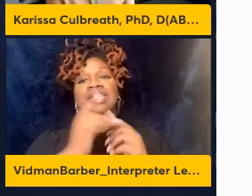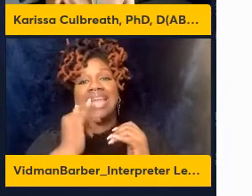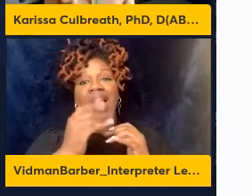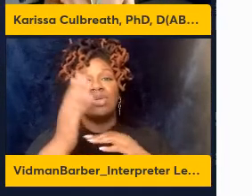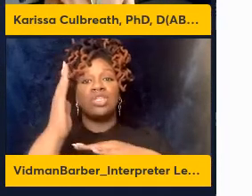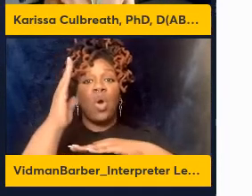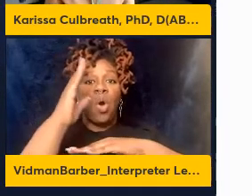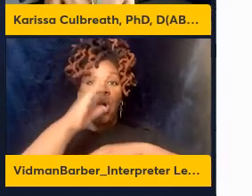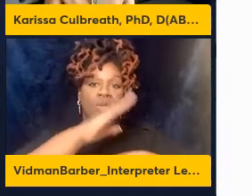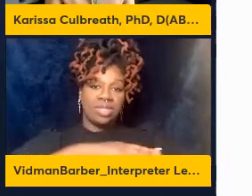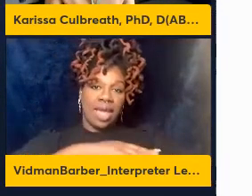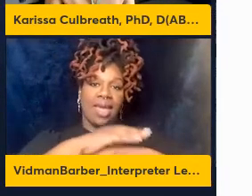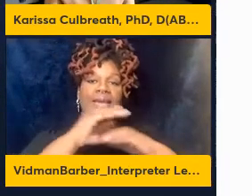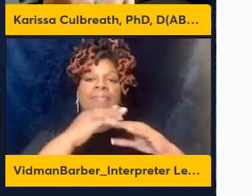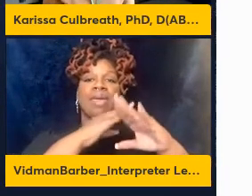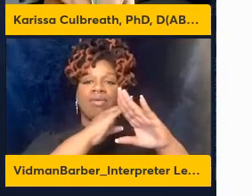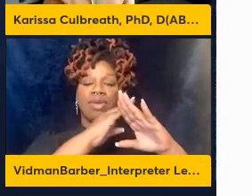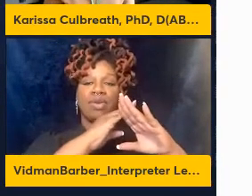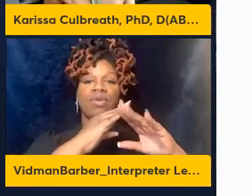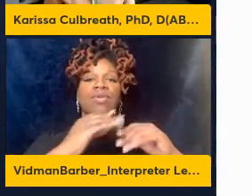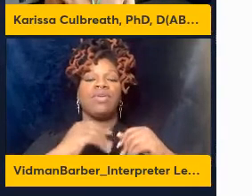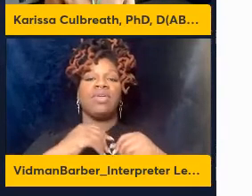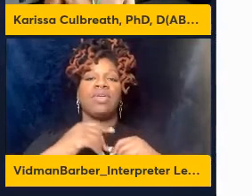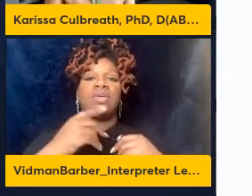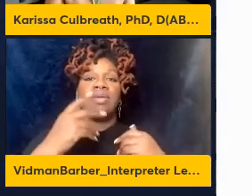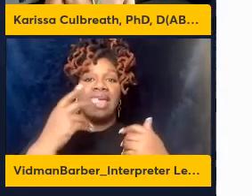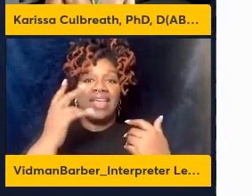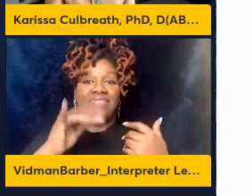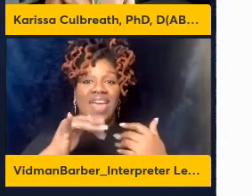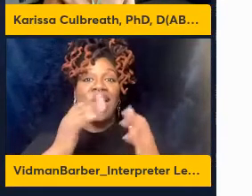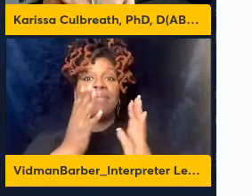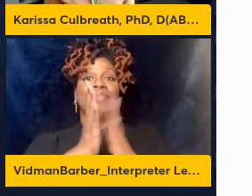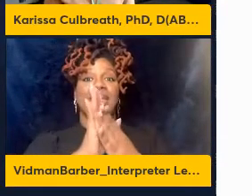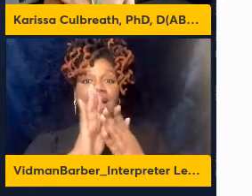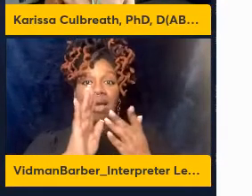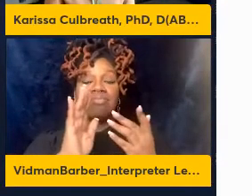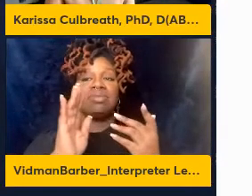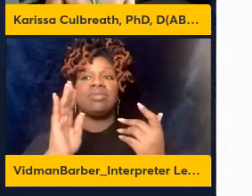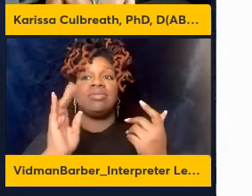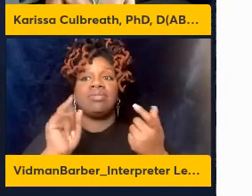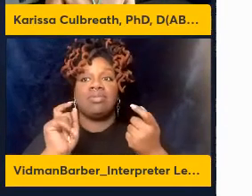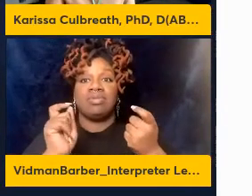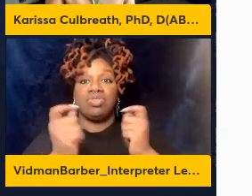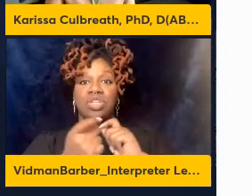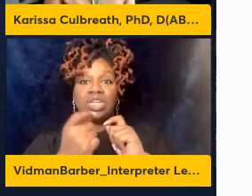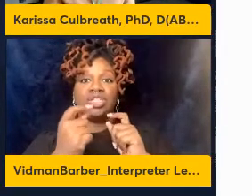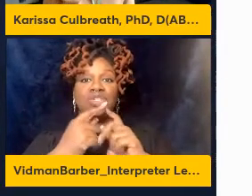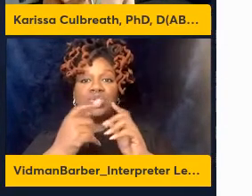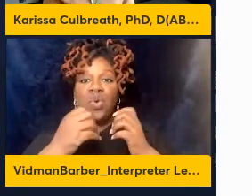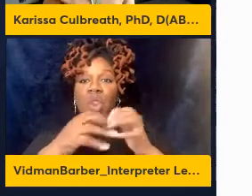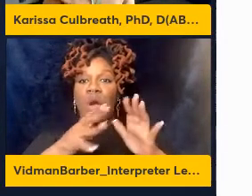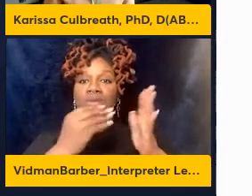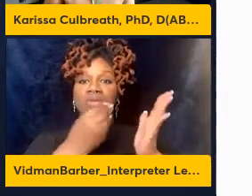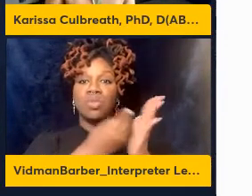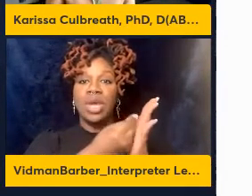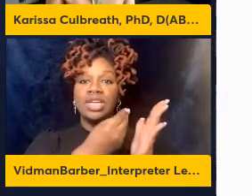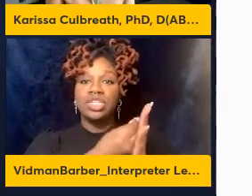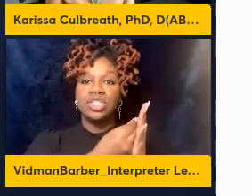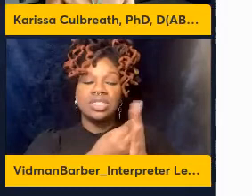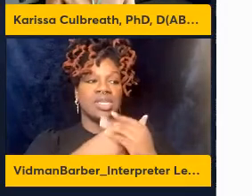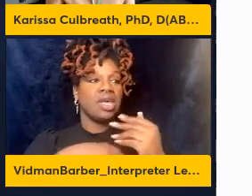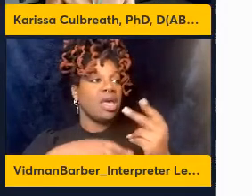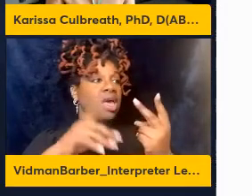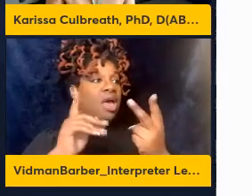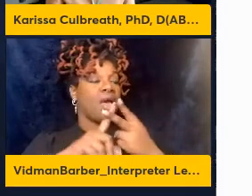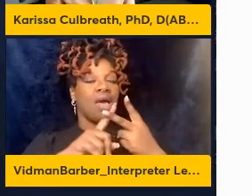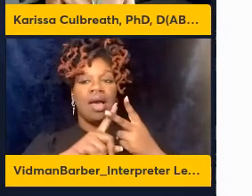barrier, and an all-day barrier then begins to turn into lost wages, begins to turn into